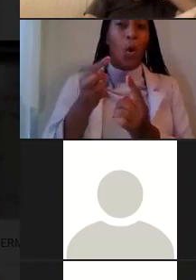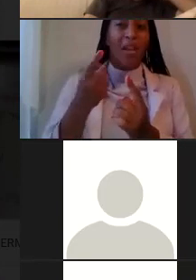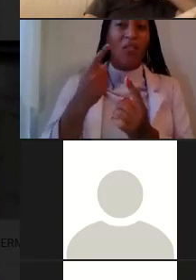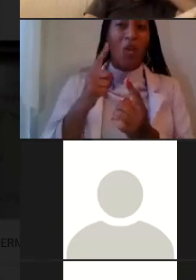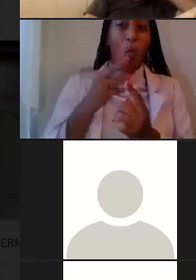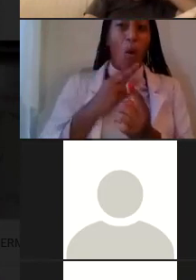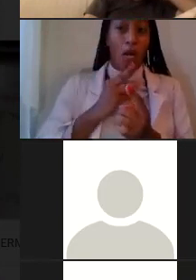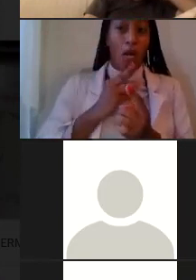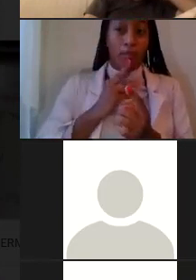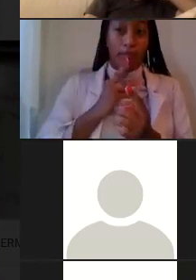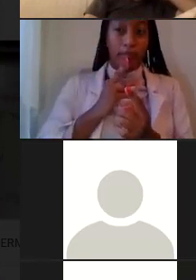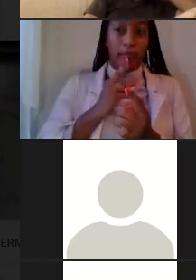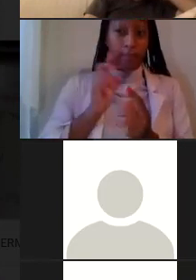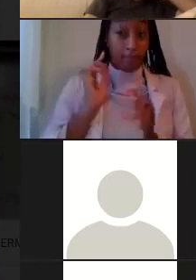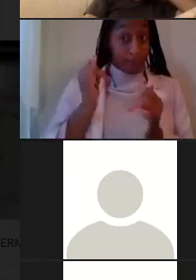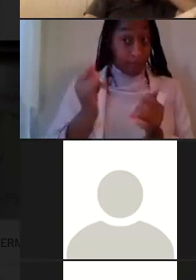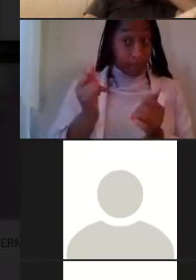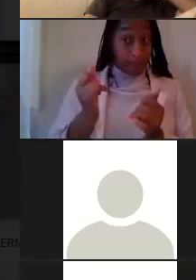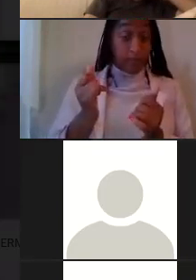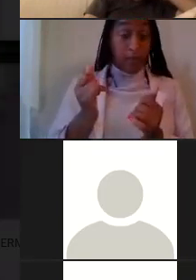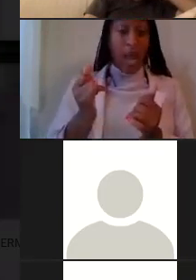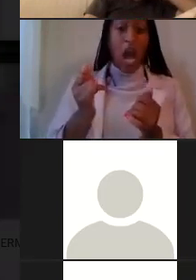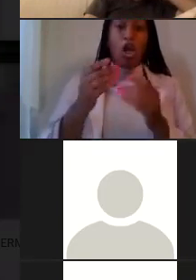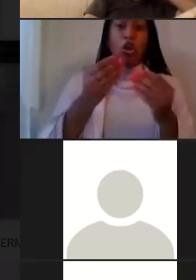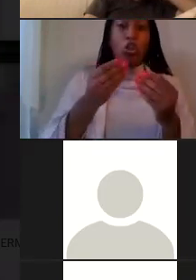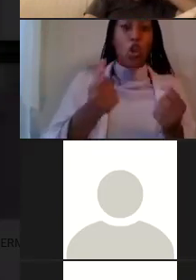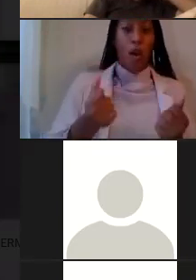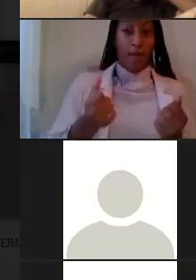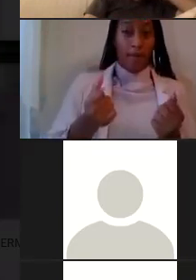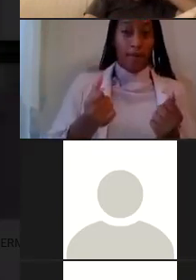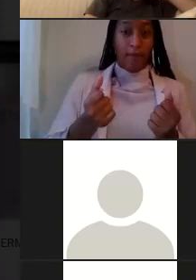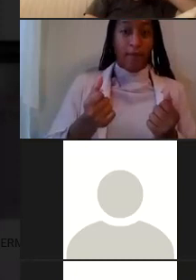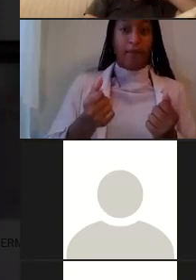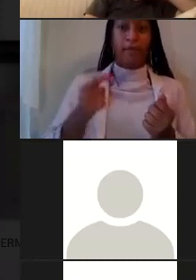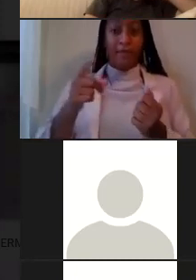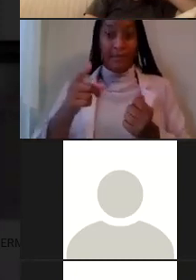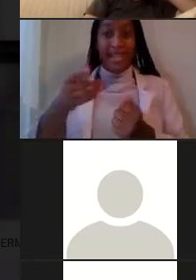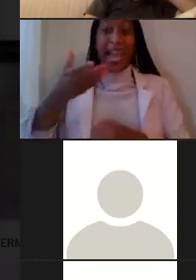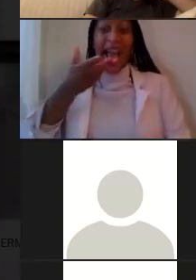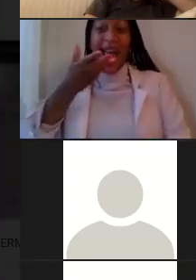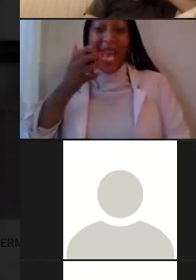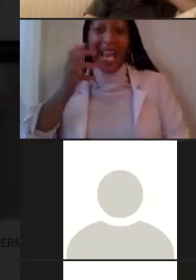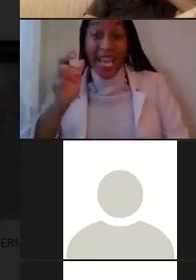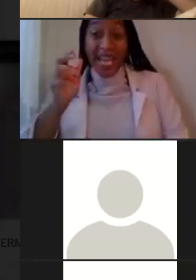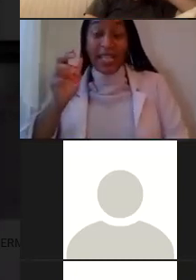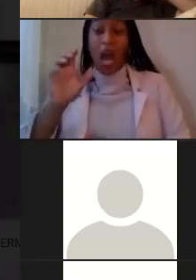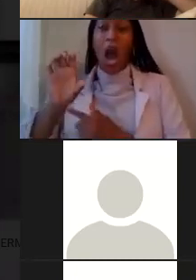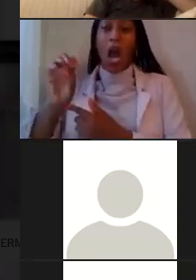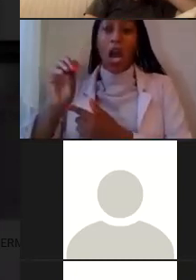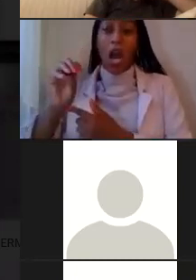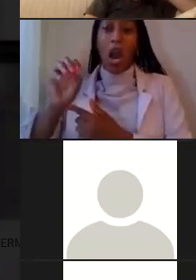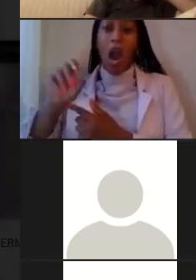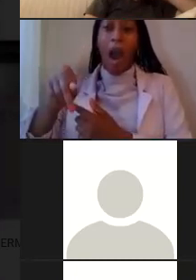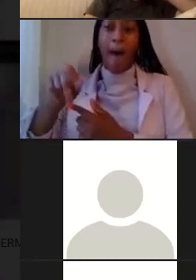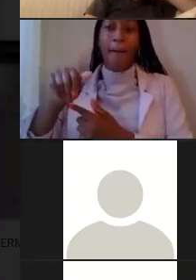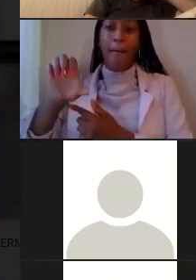So now let's solve. We have to use our heat capacity formula. How do I know that? Because